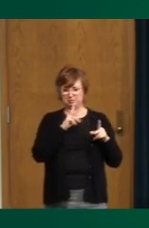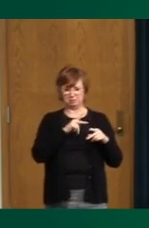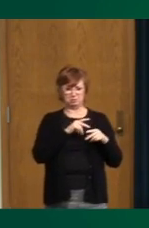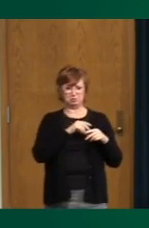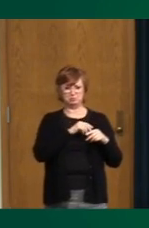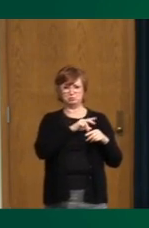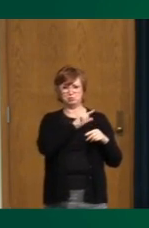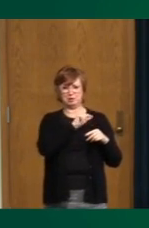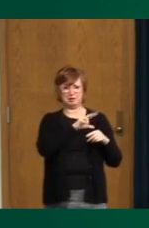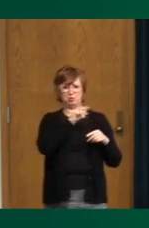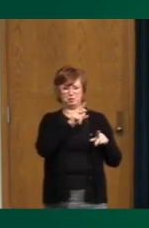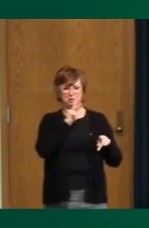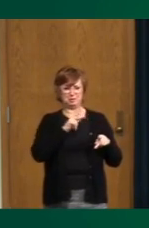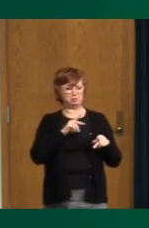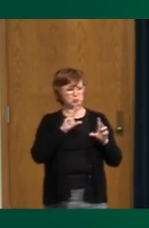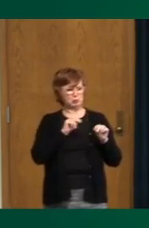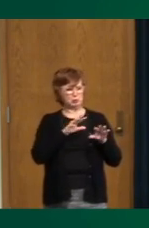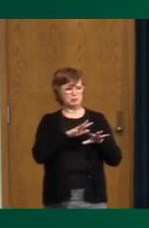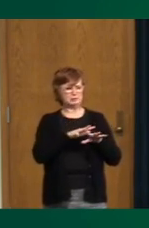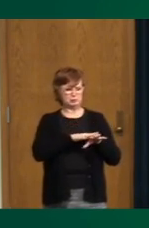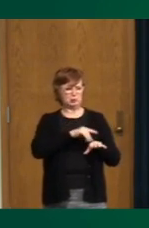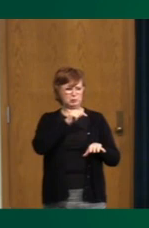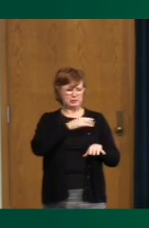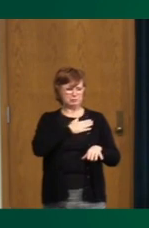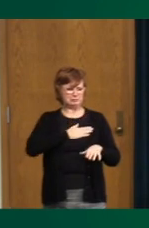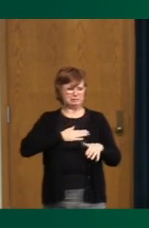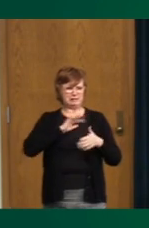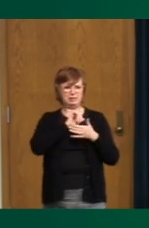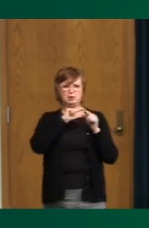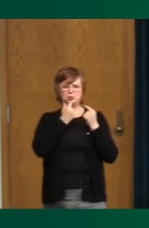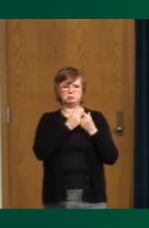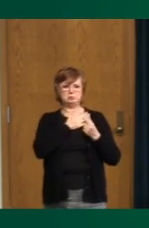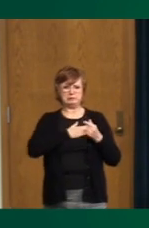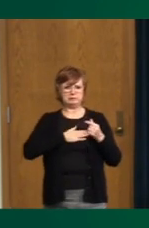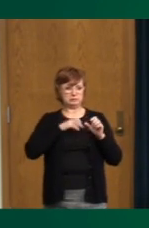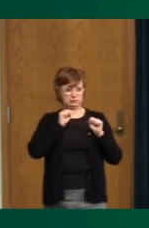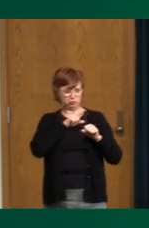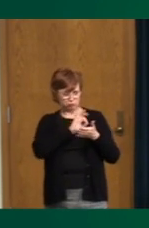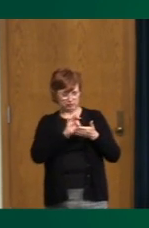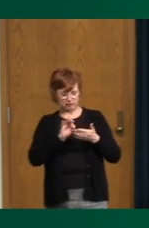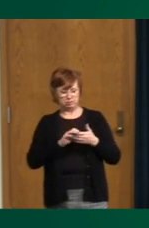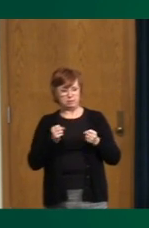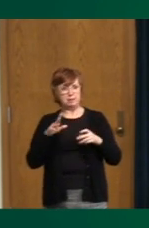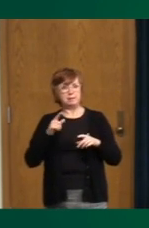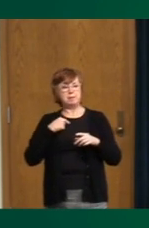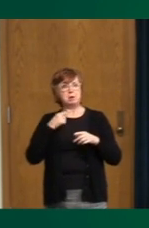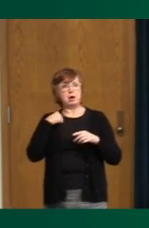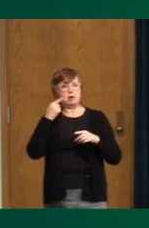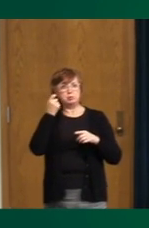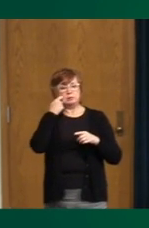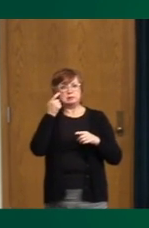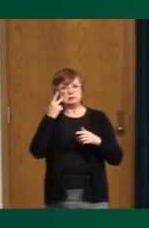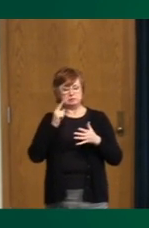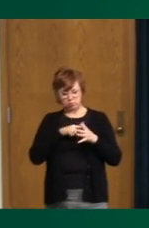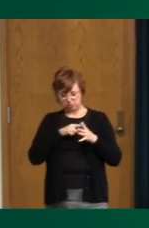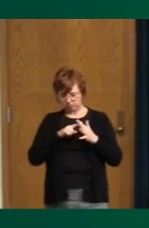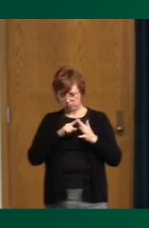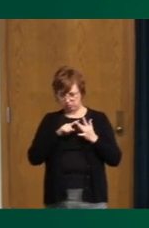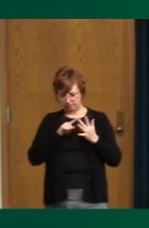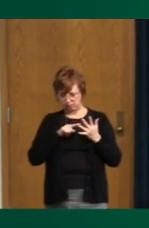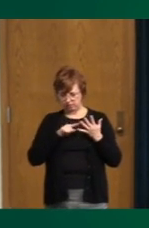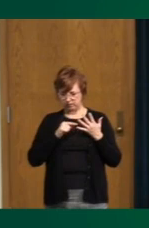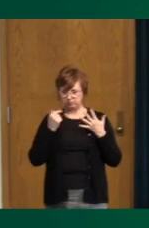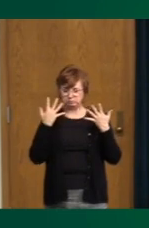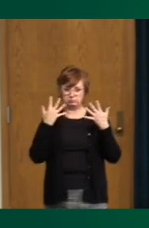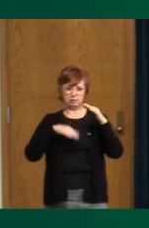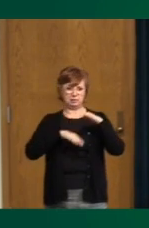challenge. So I think that's where we need to slow down. We need to be able to count the number of contacts on the fingers of a hand. Even if you go to a bar or restaurant, you